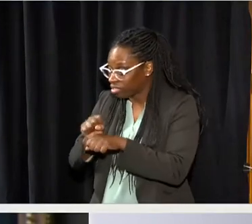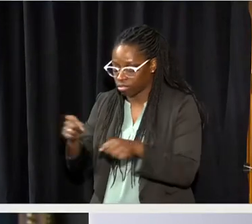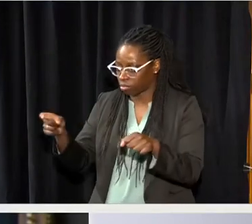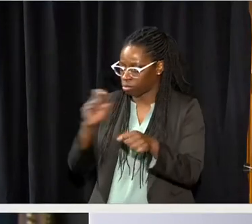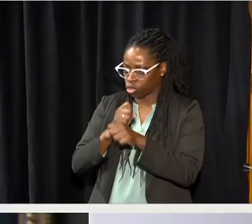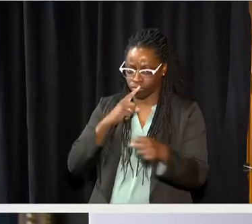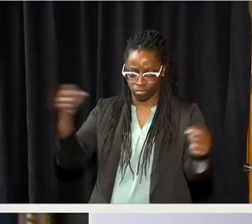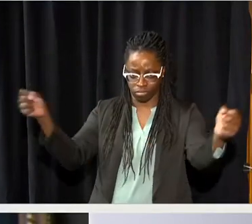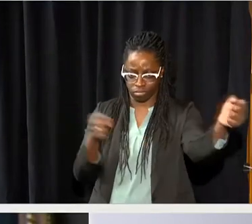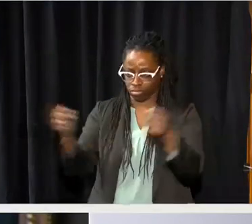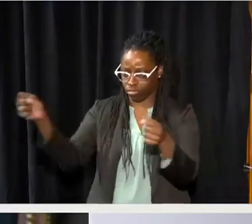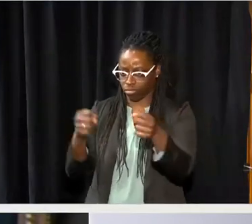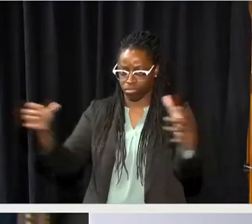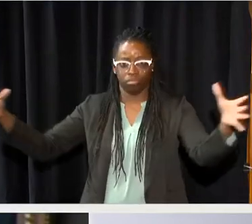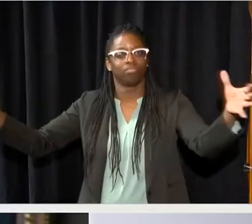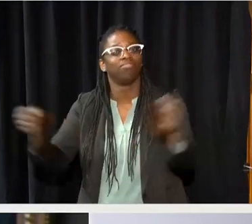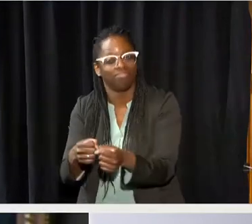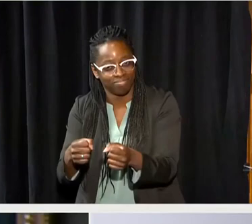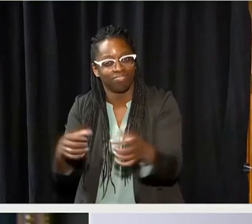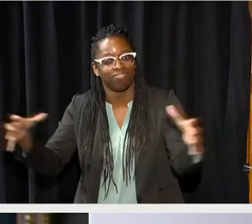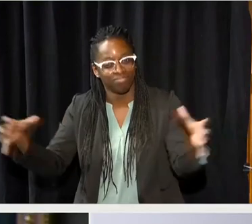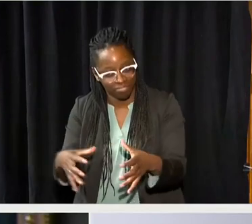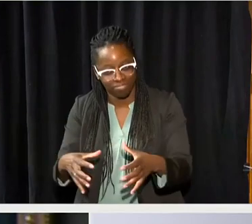to advocate for Massachusetts.